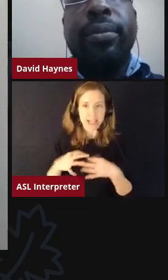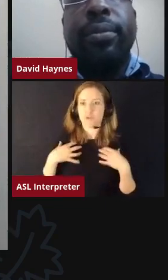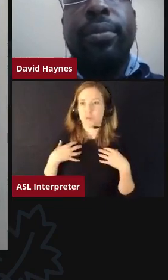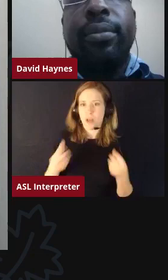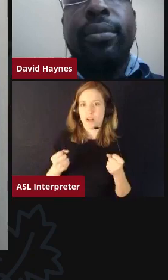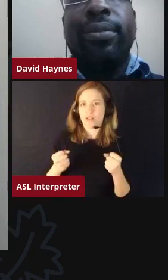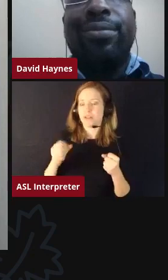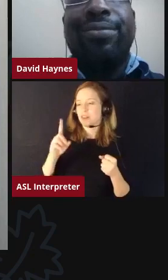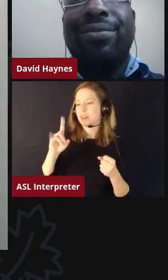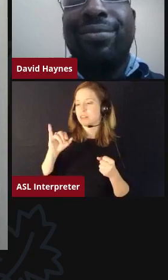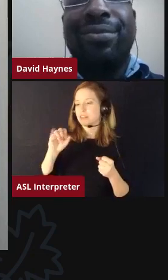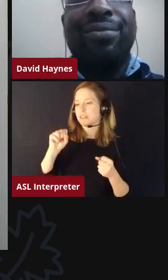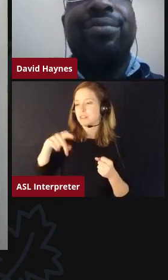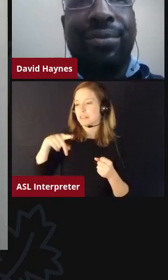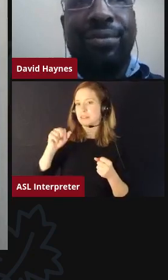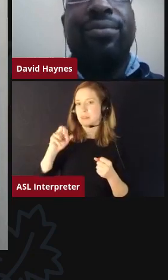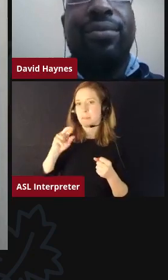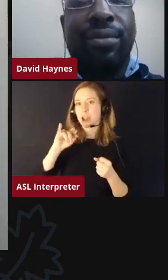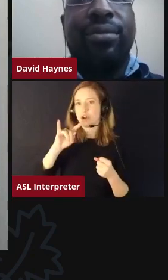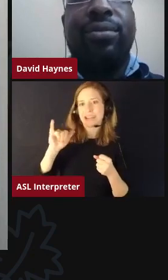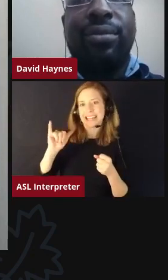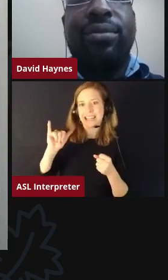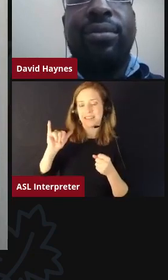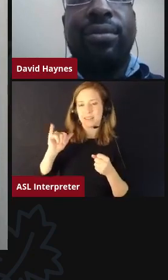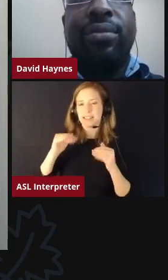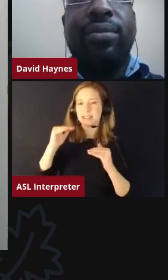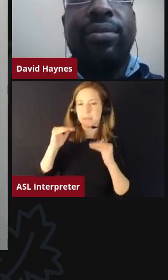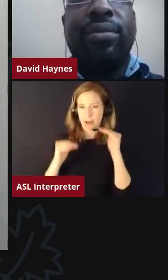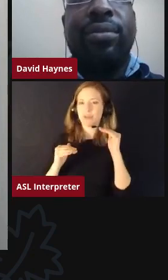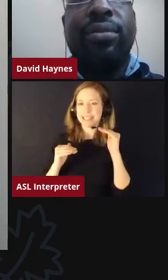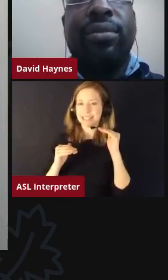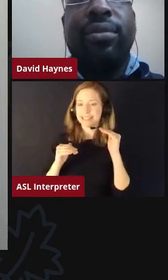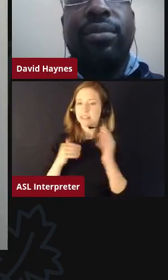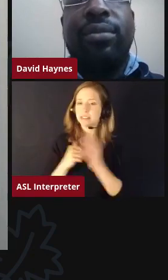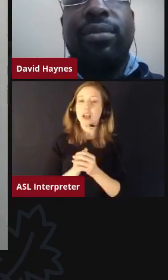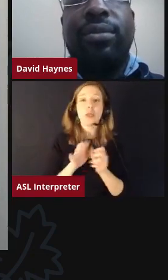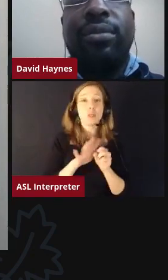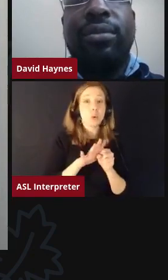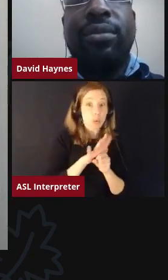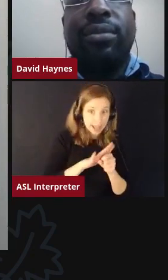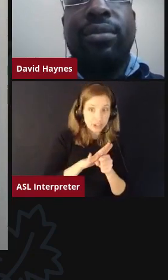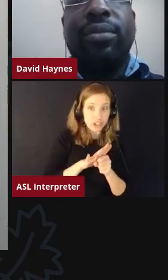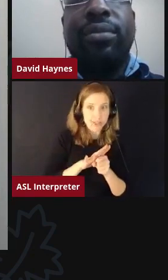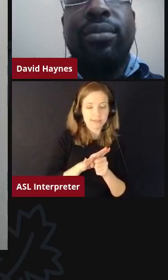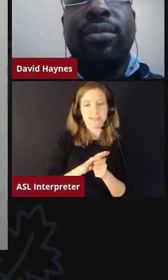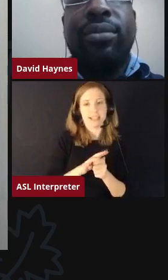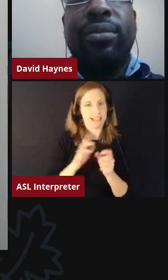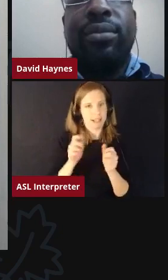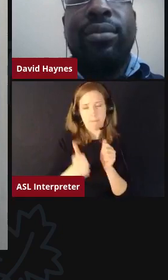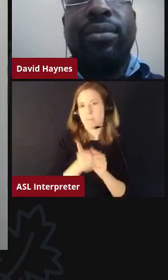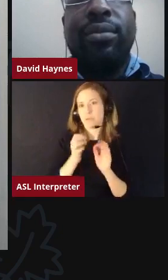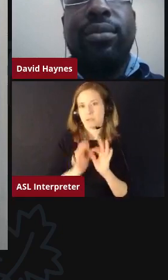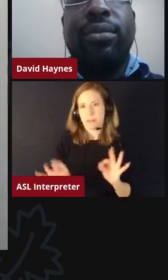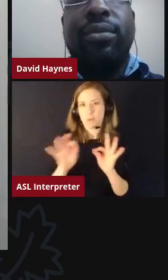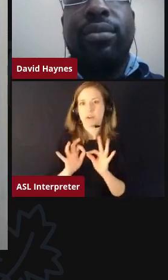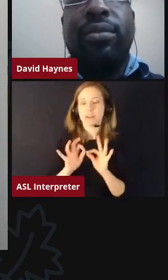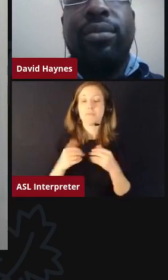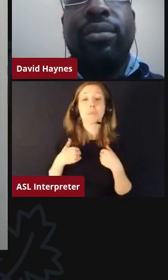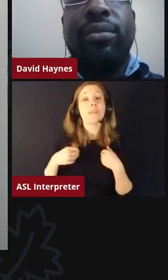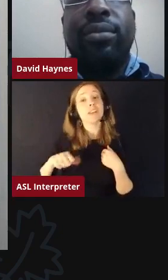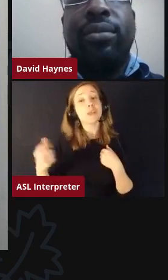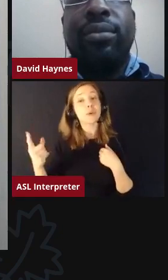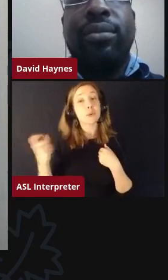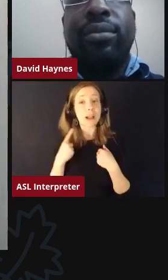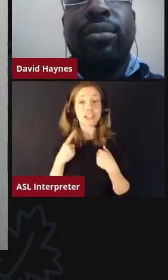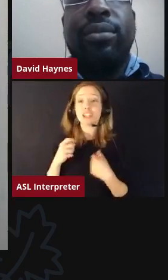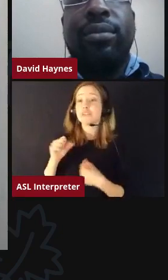location does matter. And another person that thinks that location really matters is one of our esteemed audience members, Susan. Thank